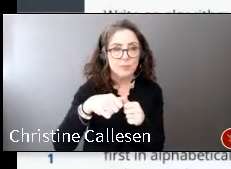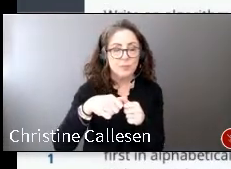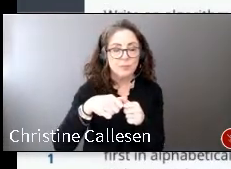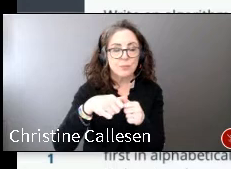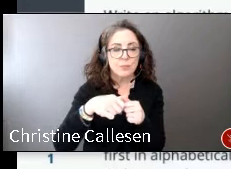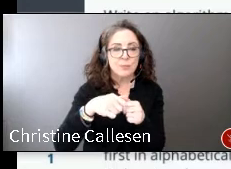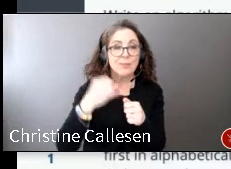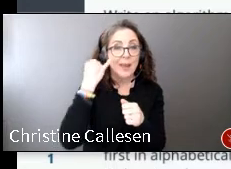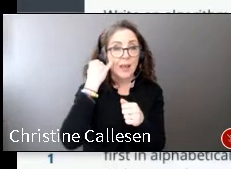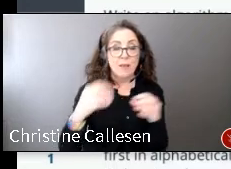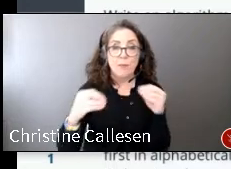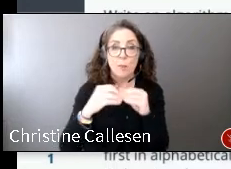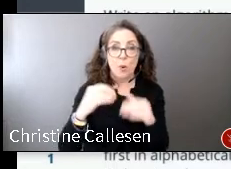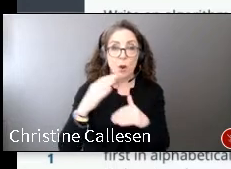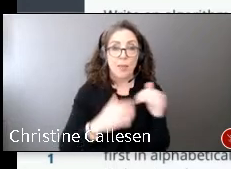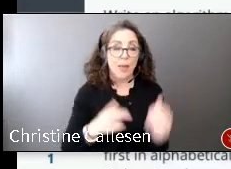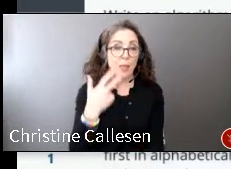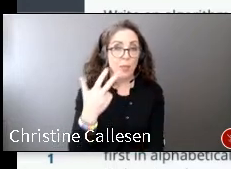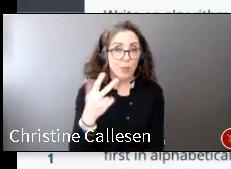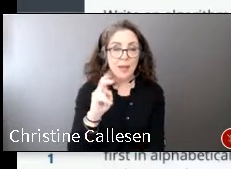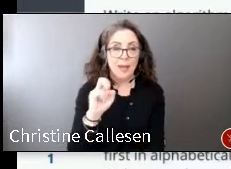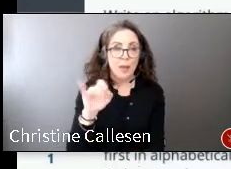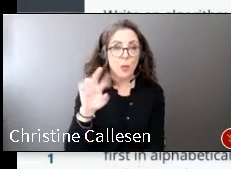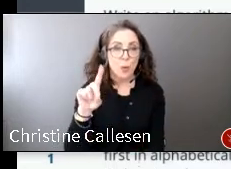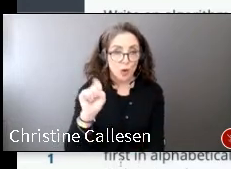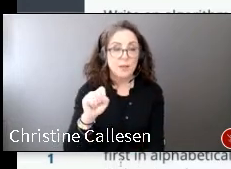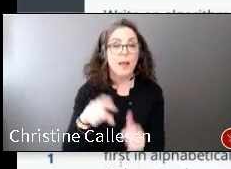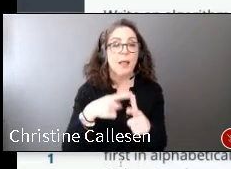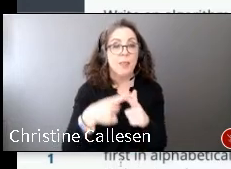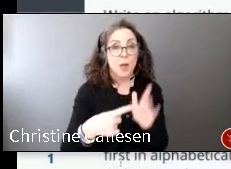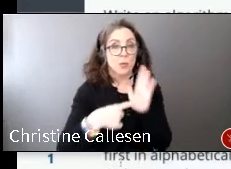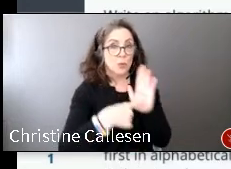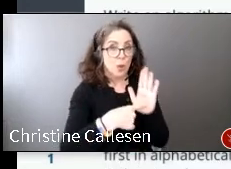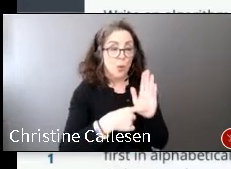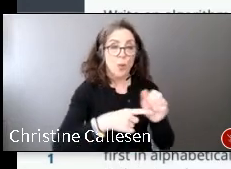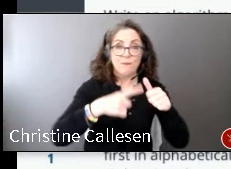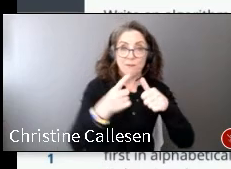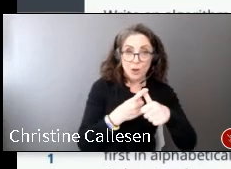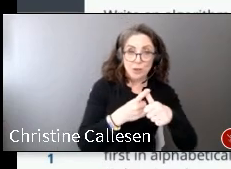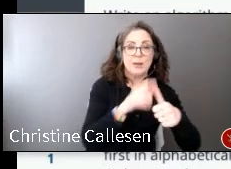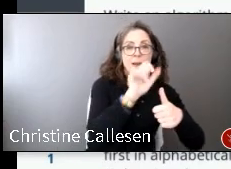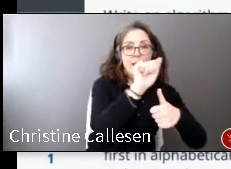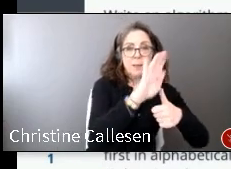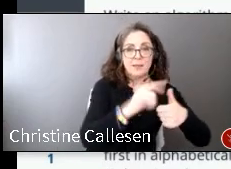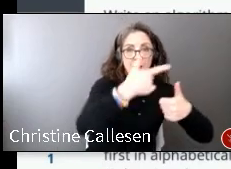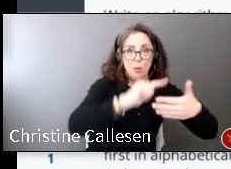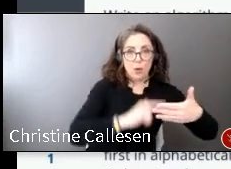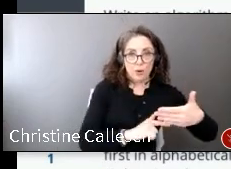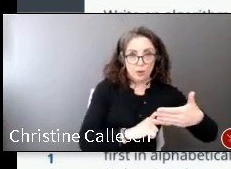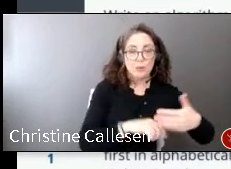if there are more than 3 acceptable keywords, return the keywords that are first in alphabetical order. So this is also